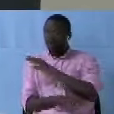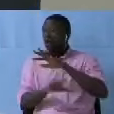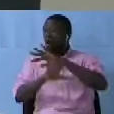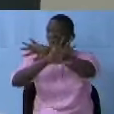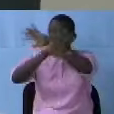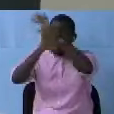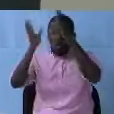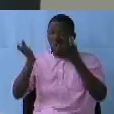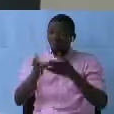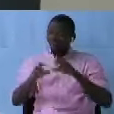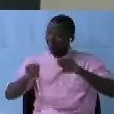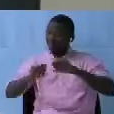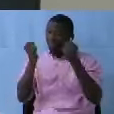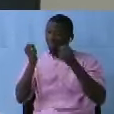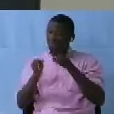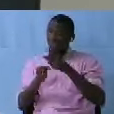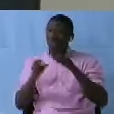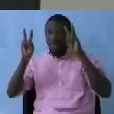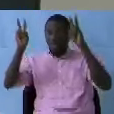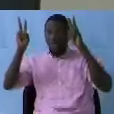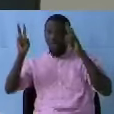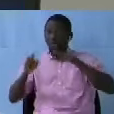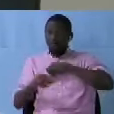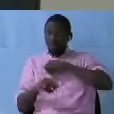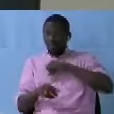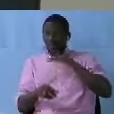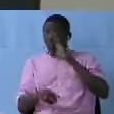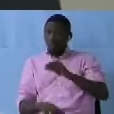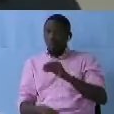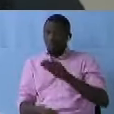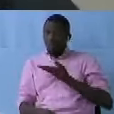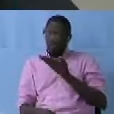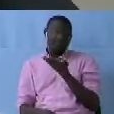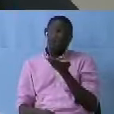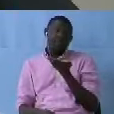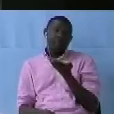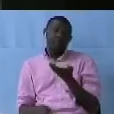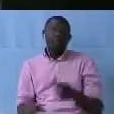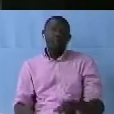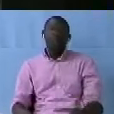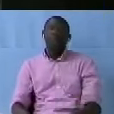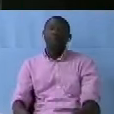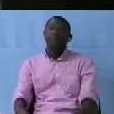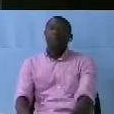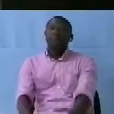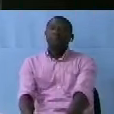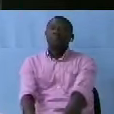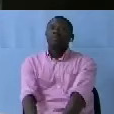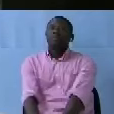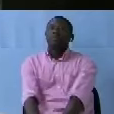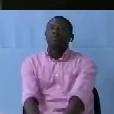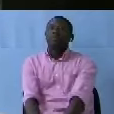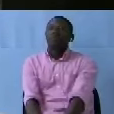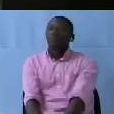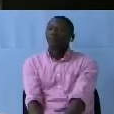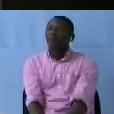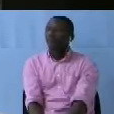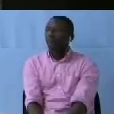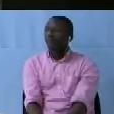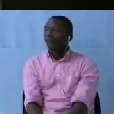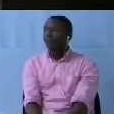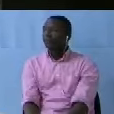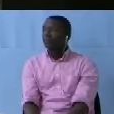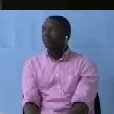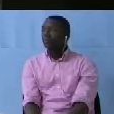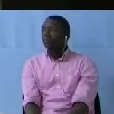Jame himself has also committed. Legi pour ñu wax dafa do ni cadeau yi nga xamantene lolu nga wax